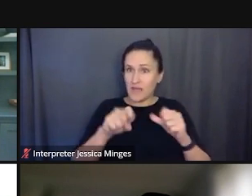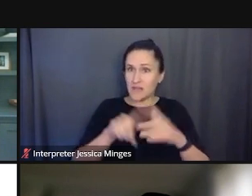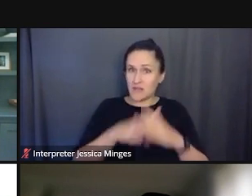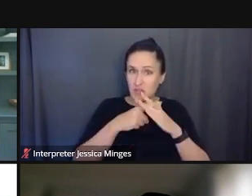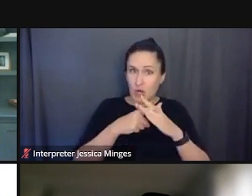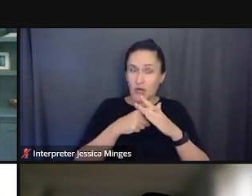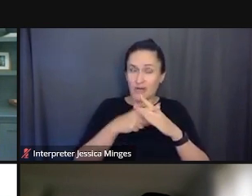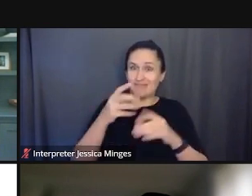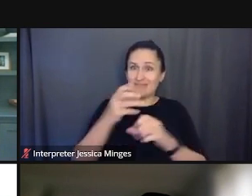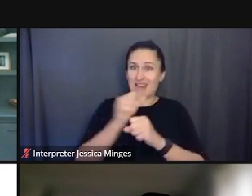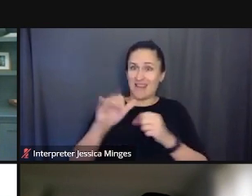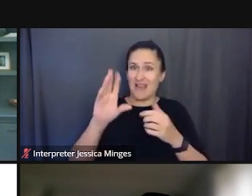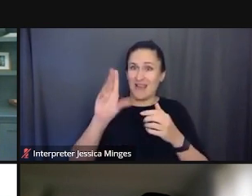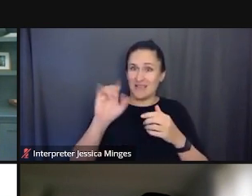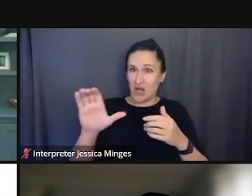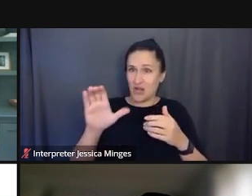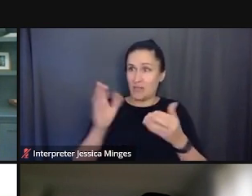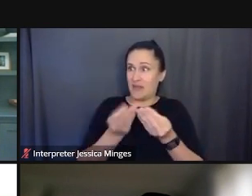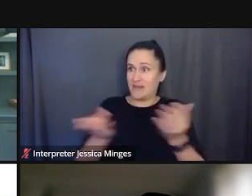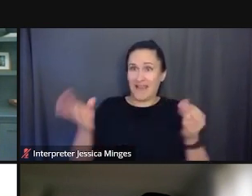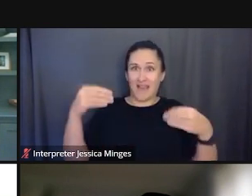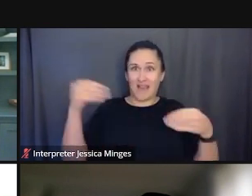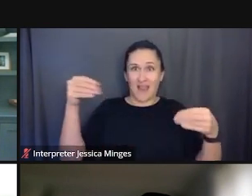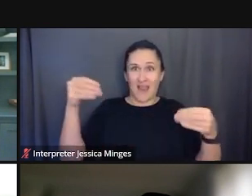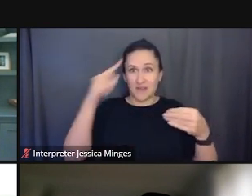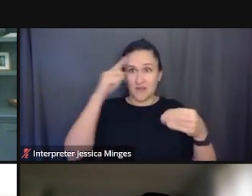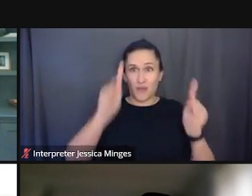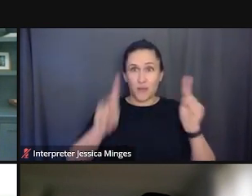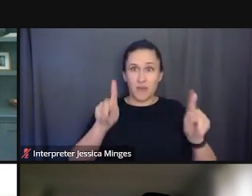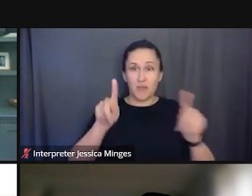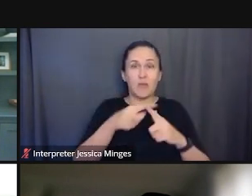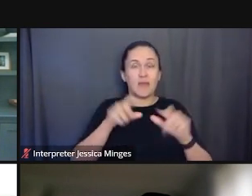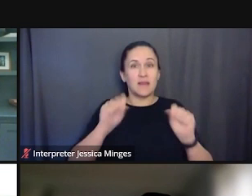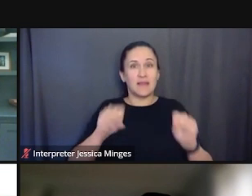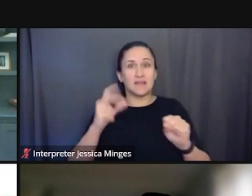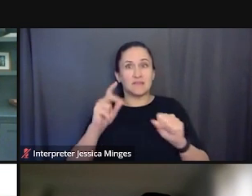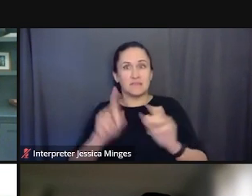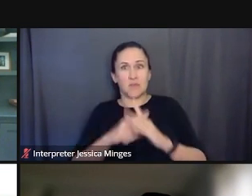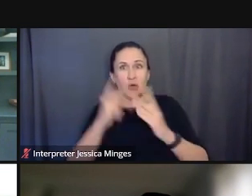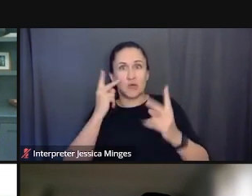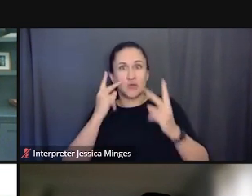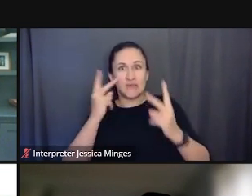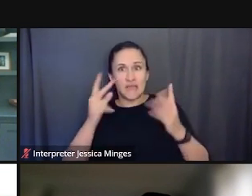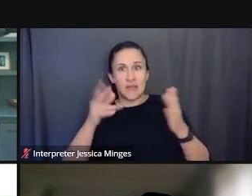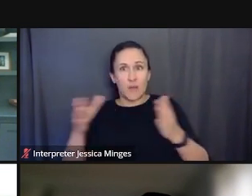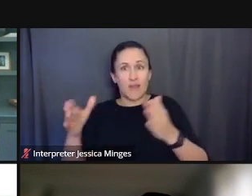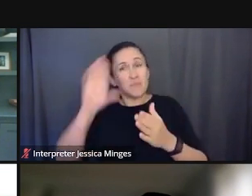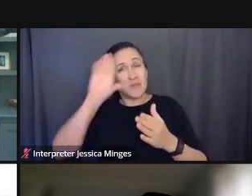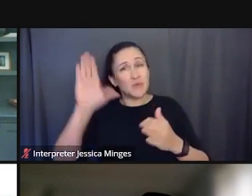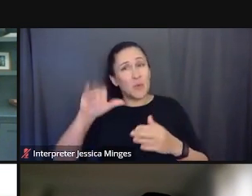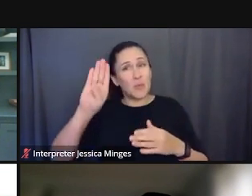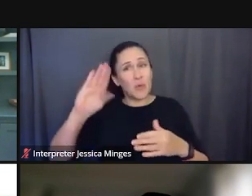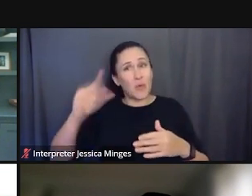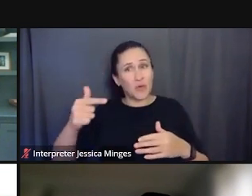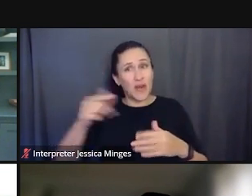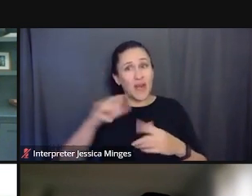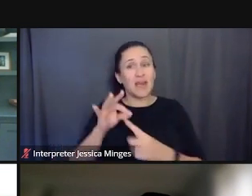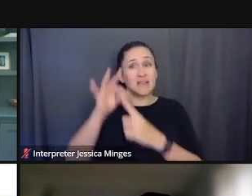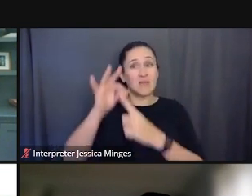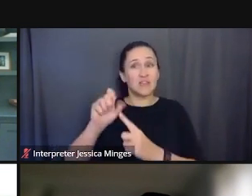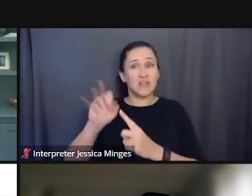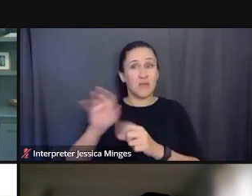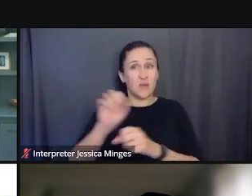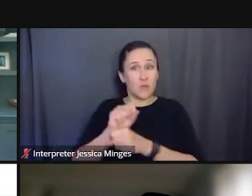this document in the hands of people, and so that they can see ways. Because Bowling Green, and especially if we